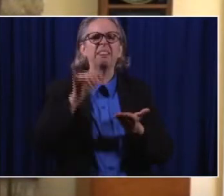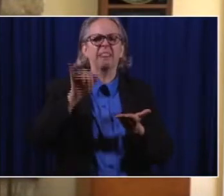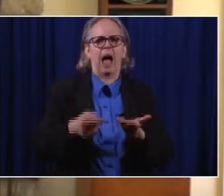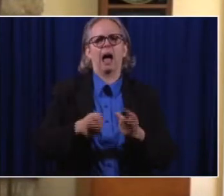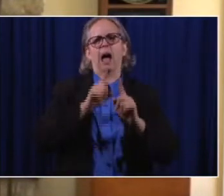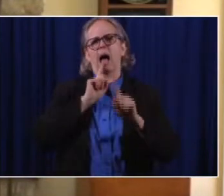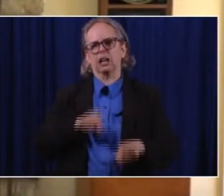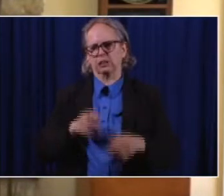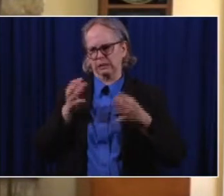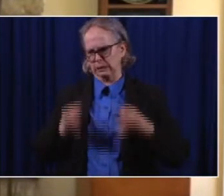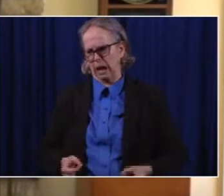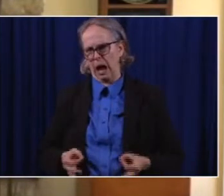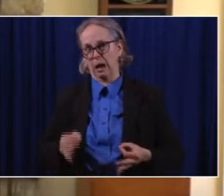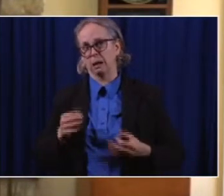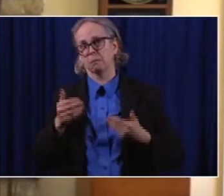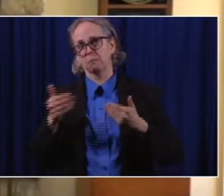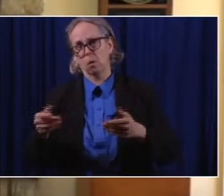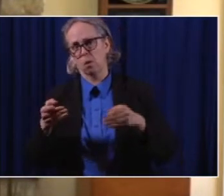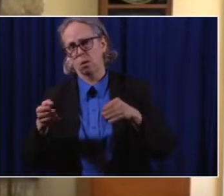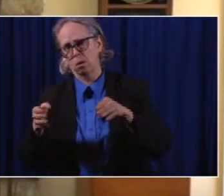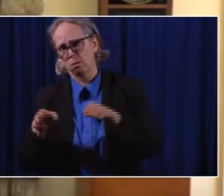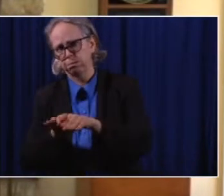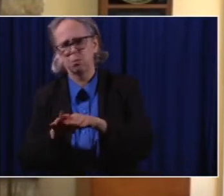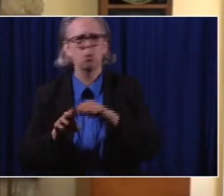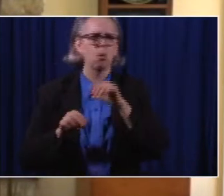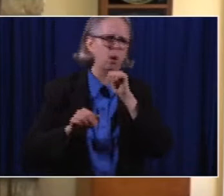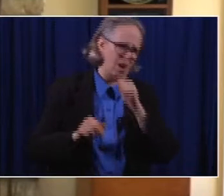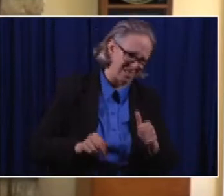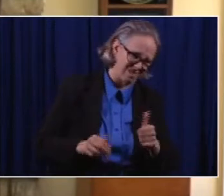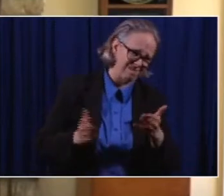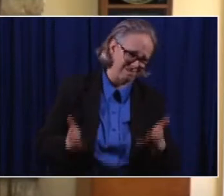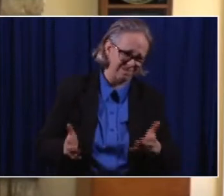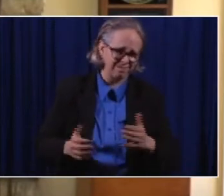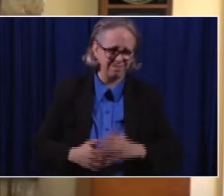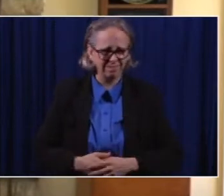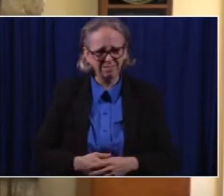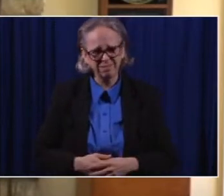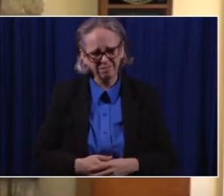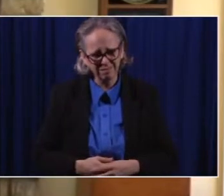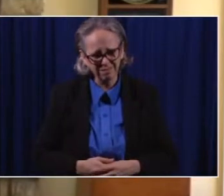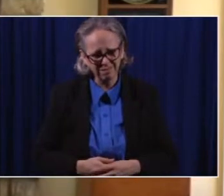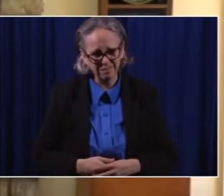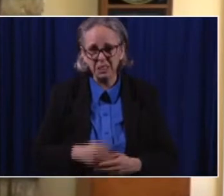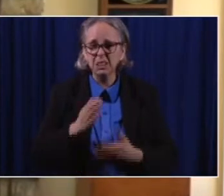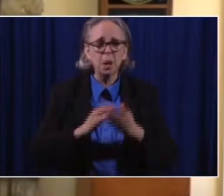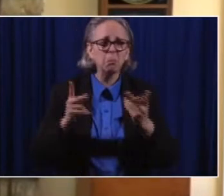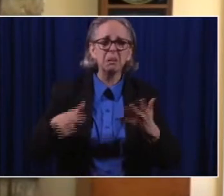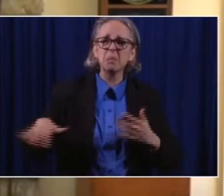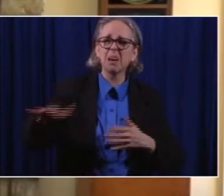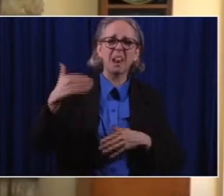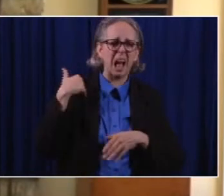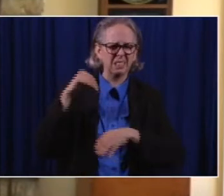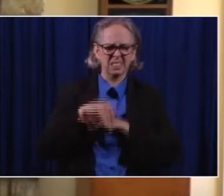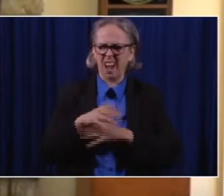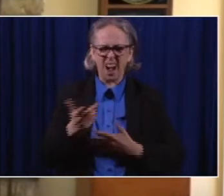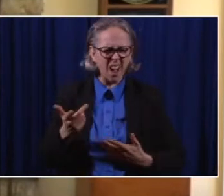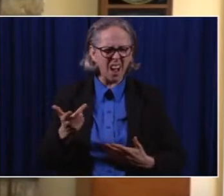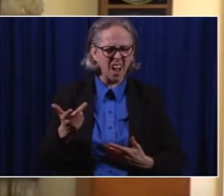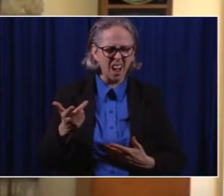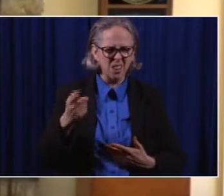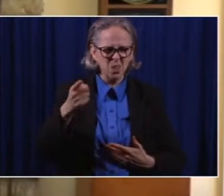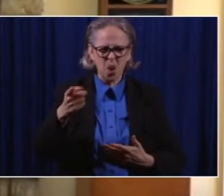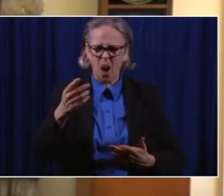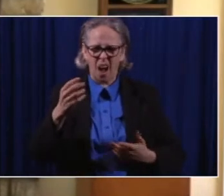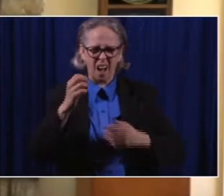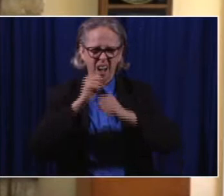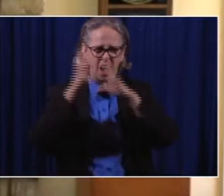For those who say, I don't like your decisions last night, or I don't like your idea about bars and restaurants, I understand. I fully